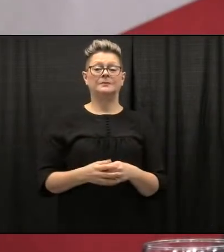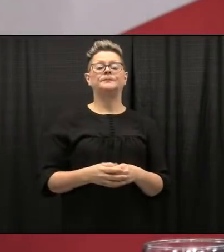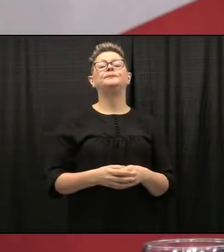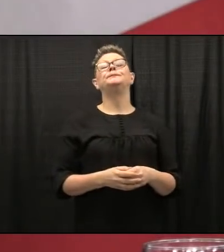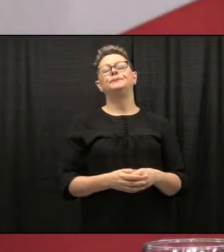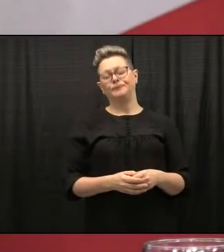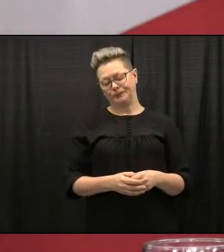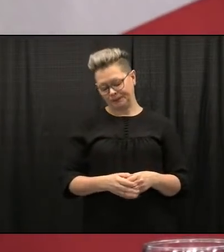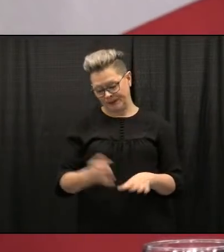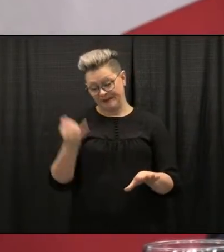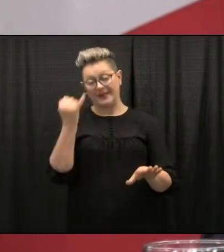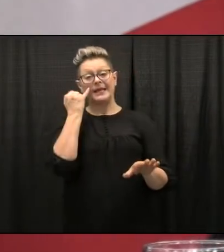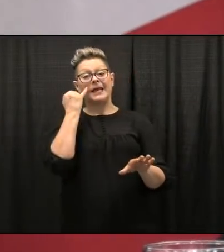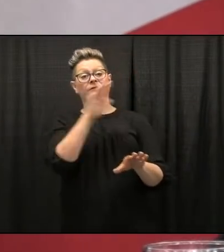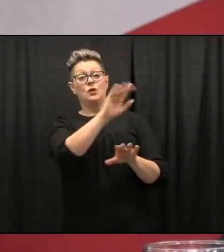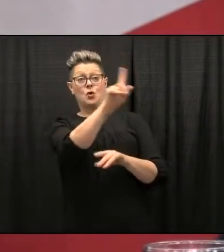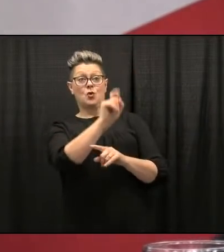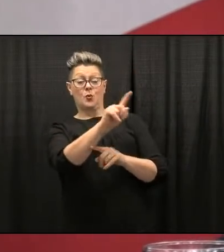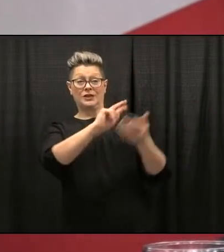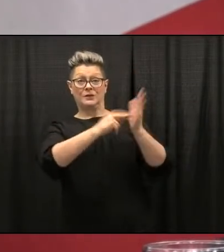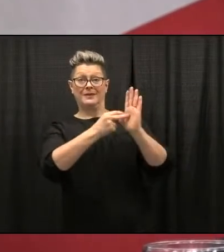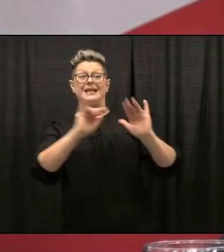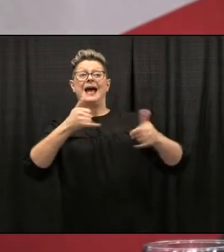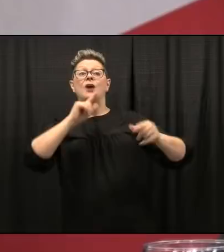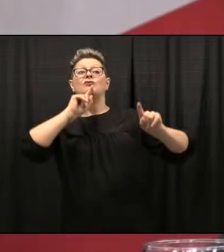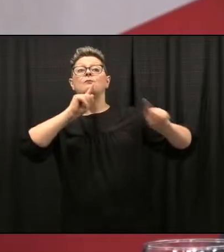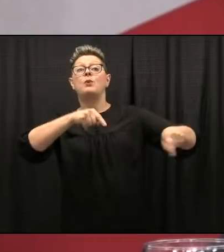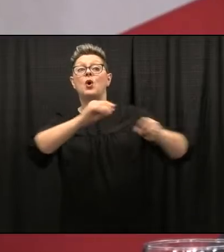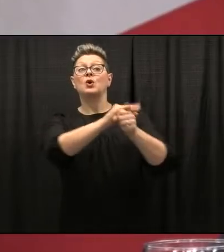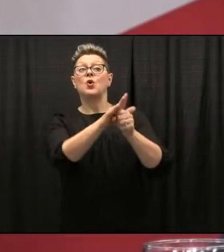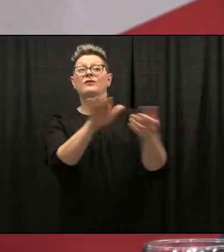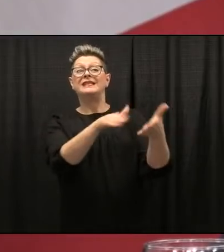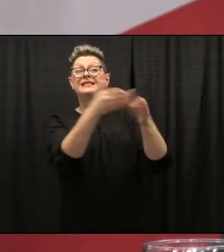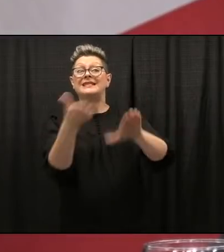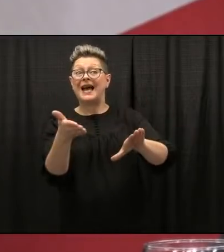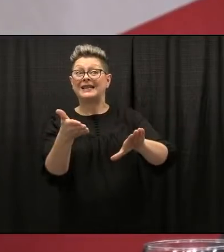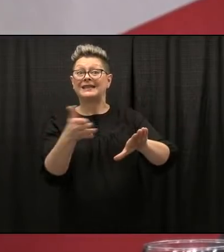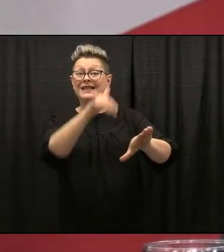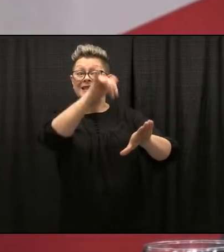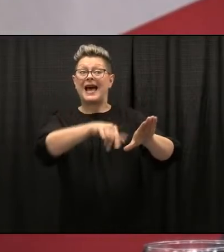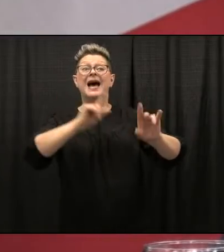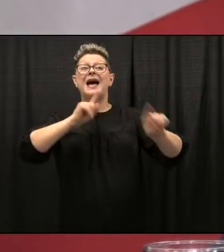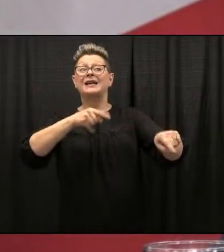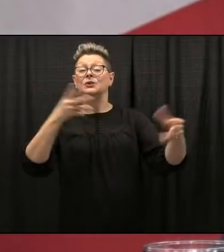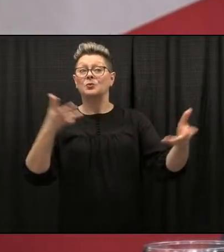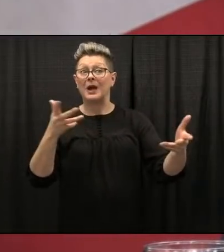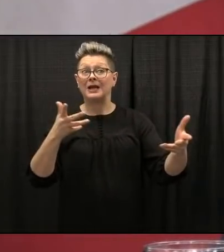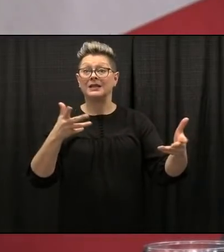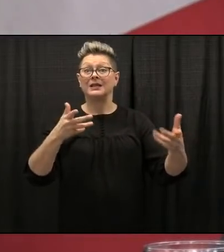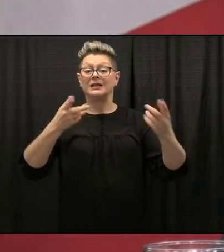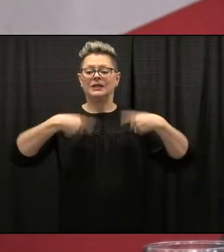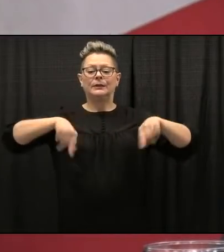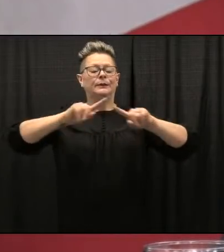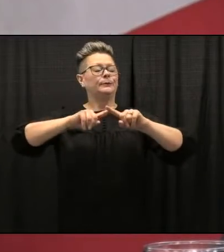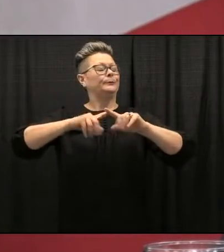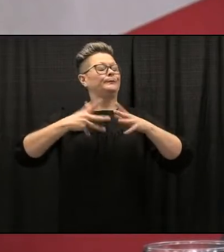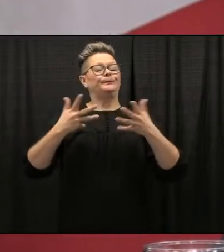If the question is around how we report COVID deaths, then I think the answer to that is that we